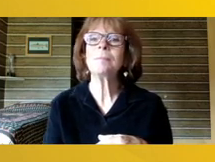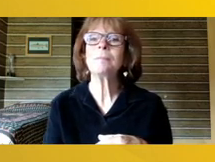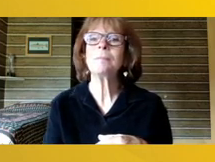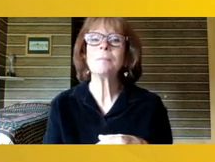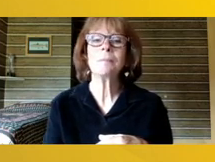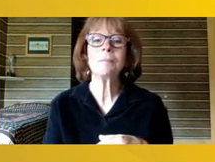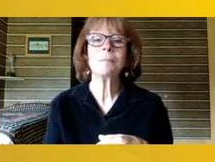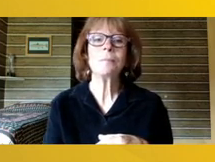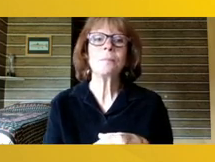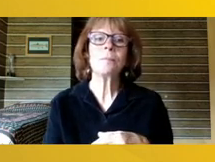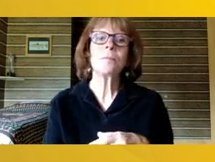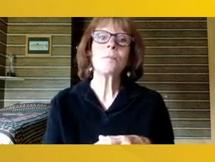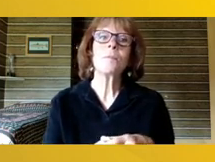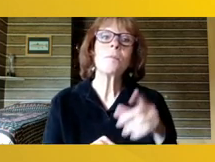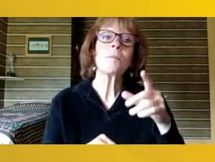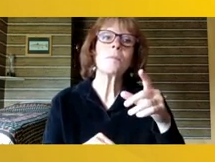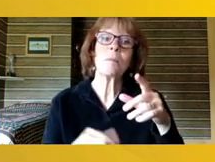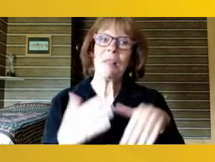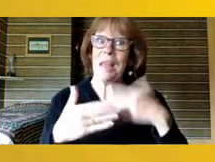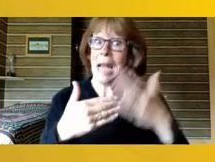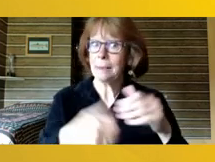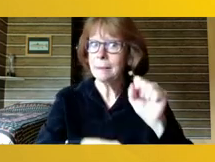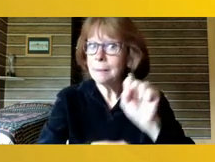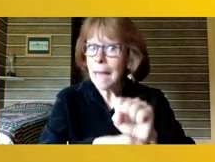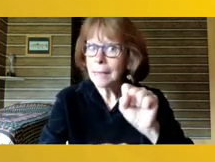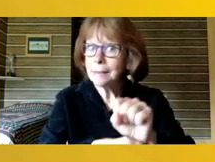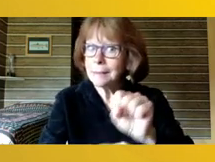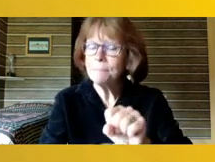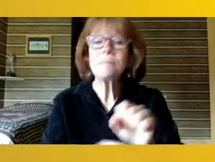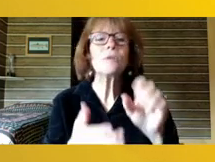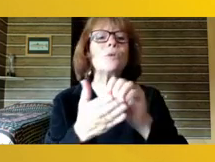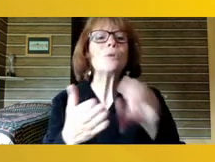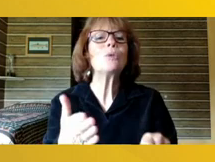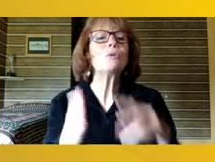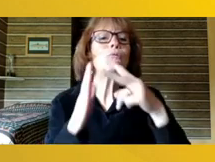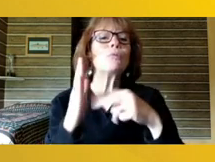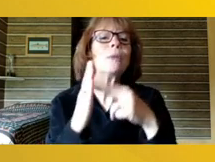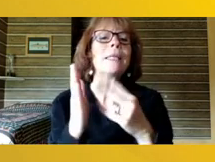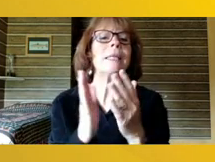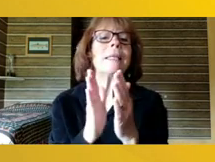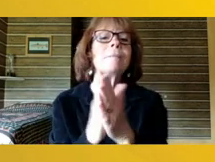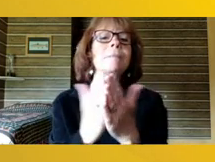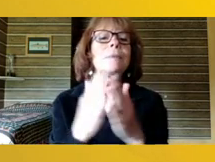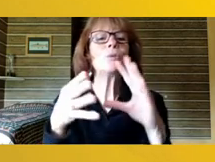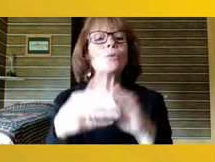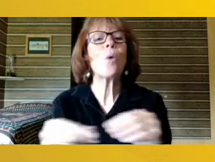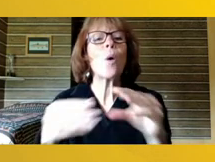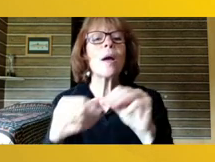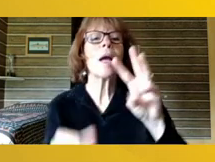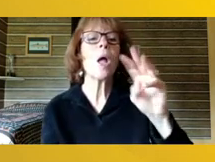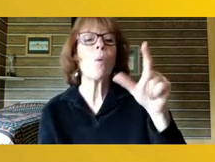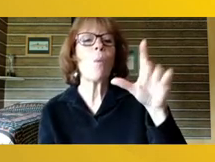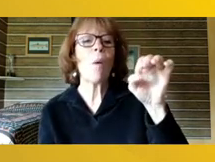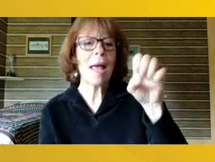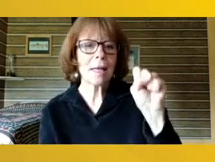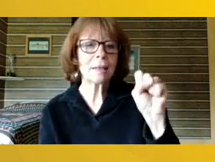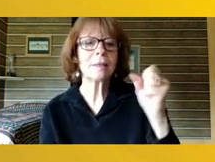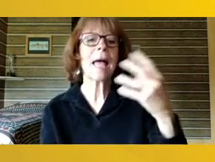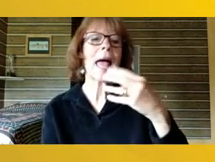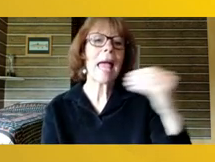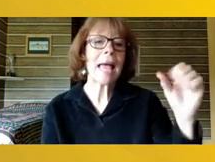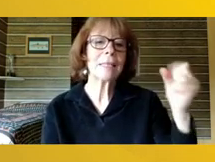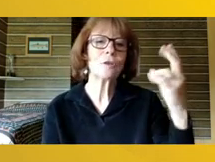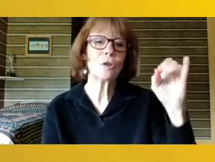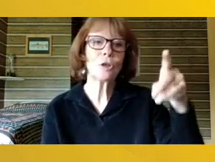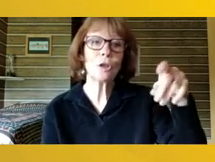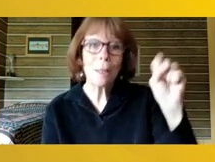So in the next task, students read a story called Whales and Ships to better understand the problem of humpback whales